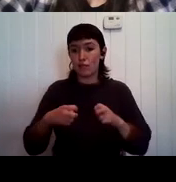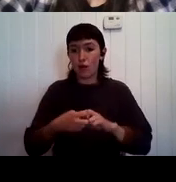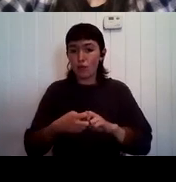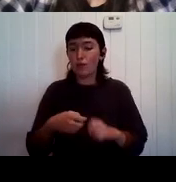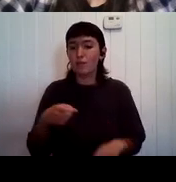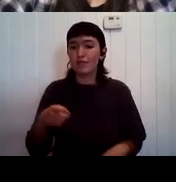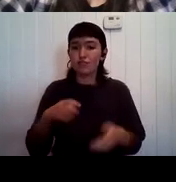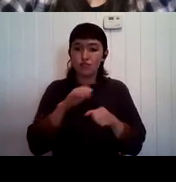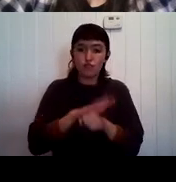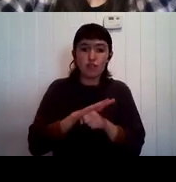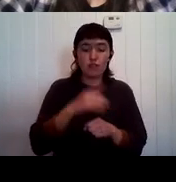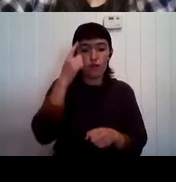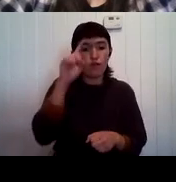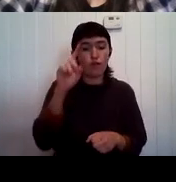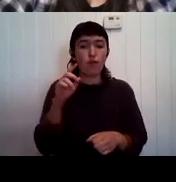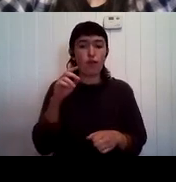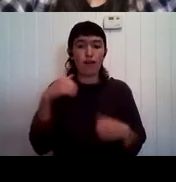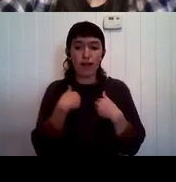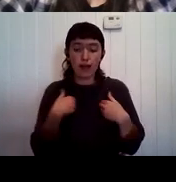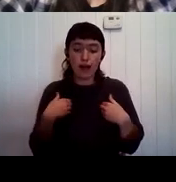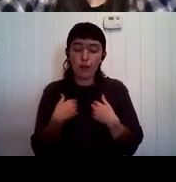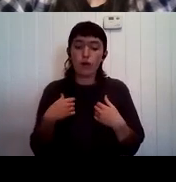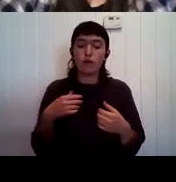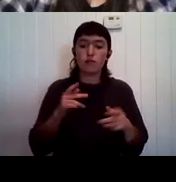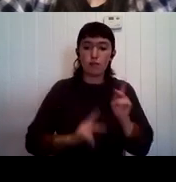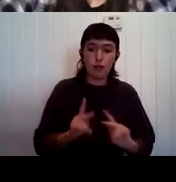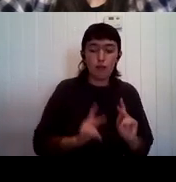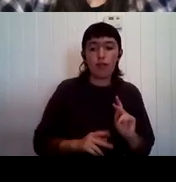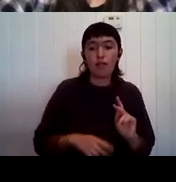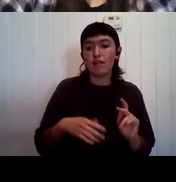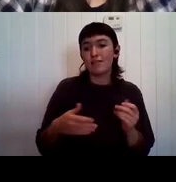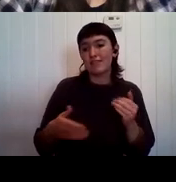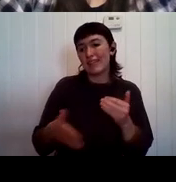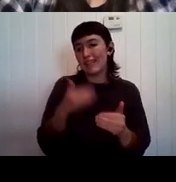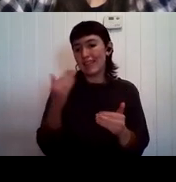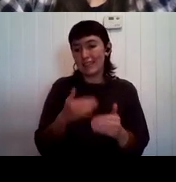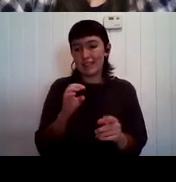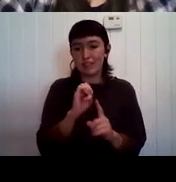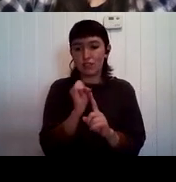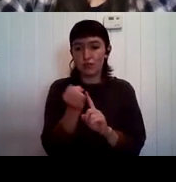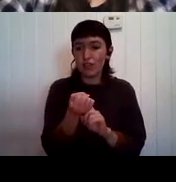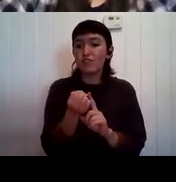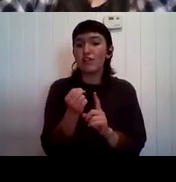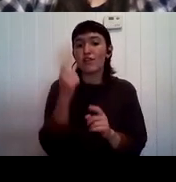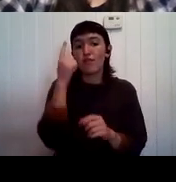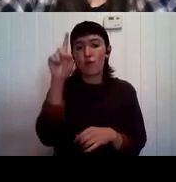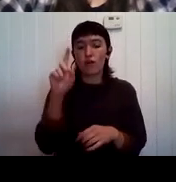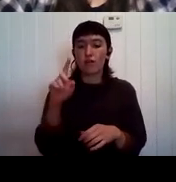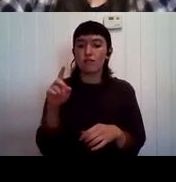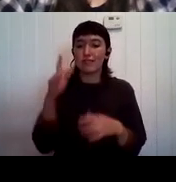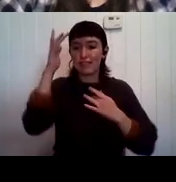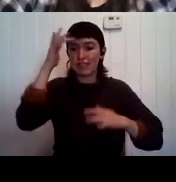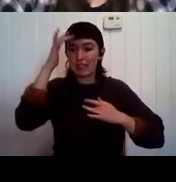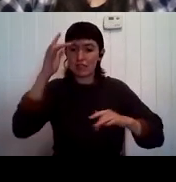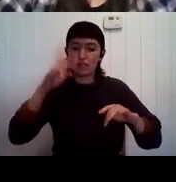a very easy situation for a germ to jump between different species. And for statistics,